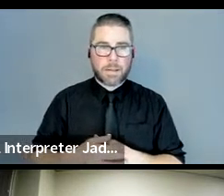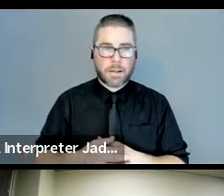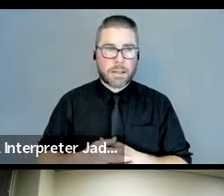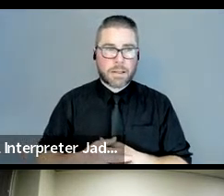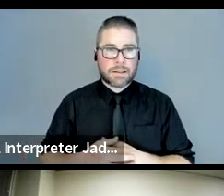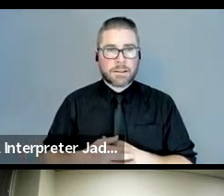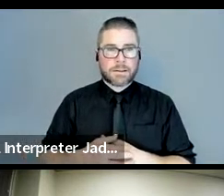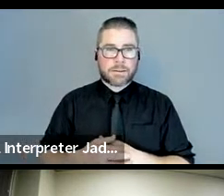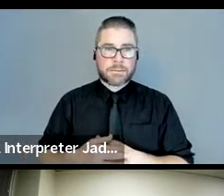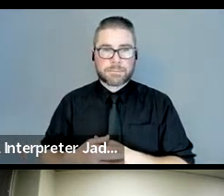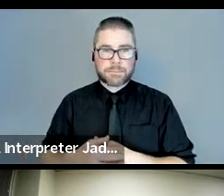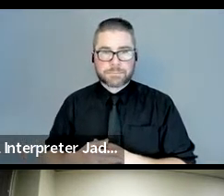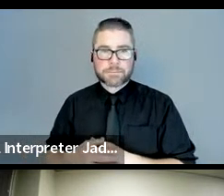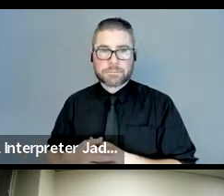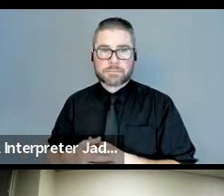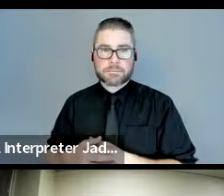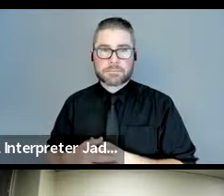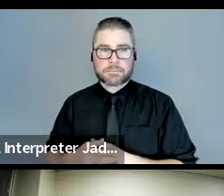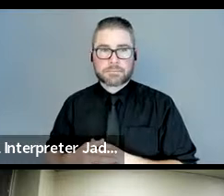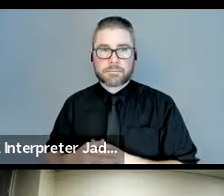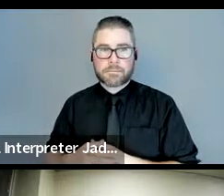me